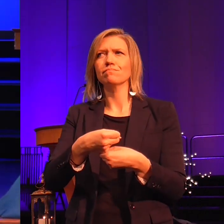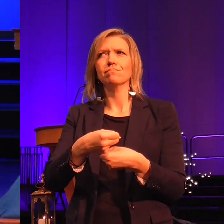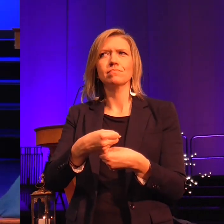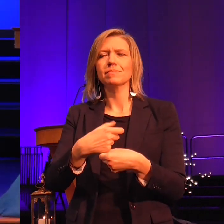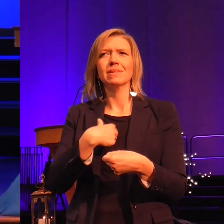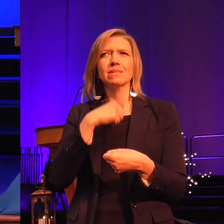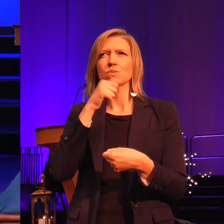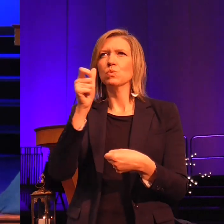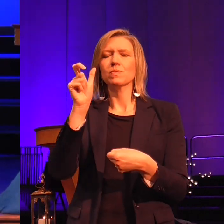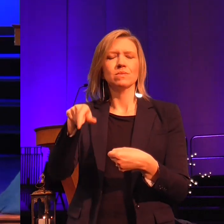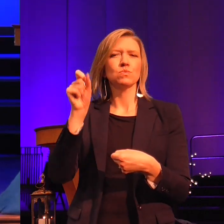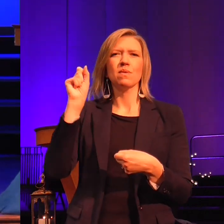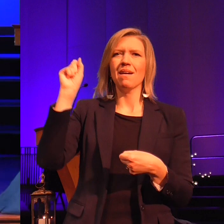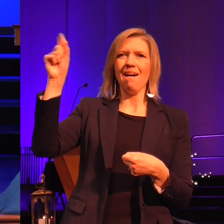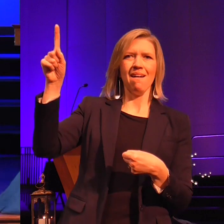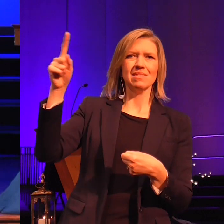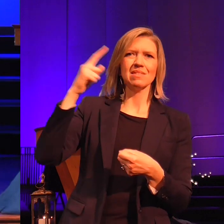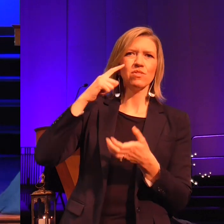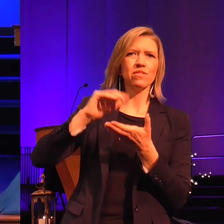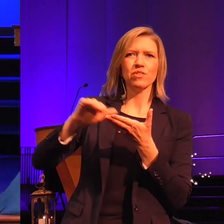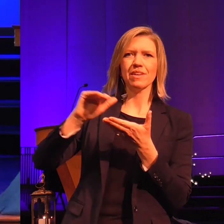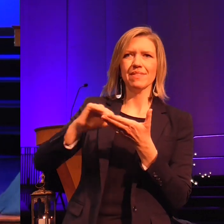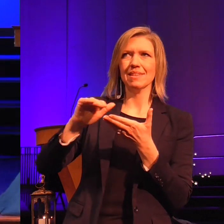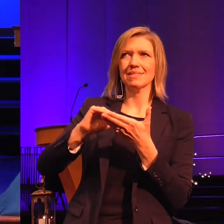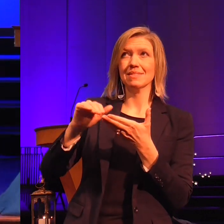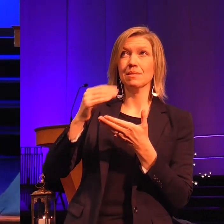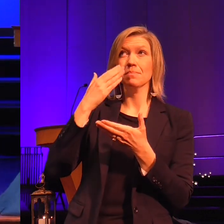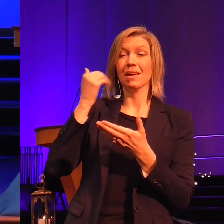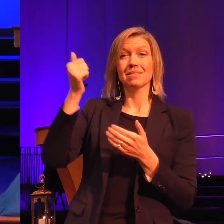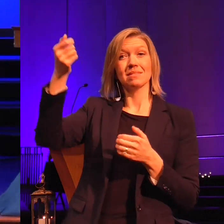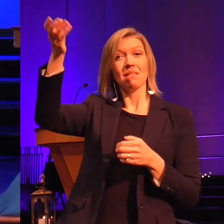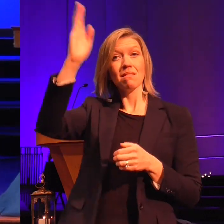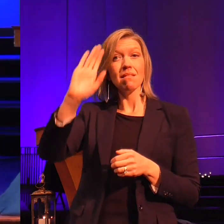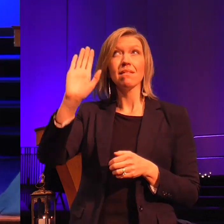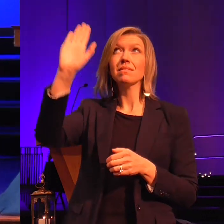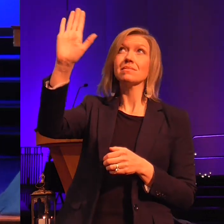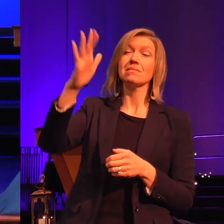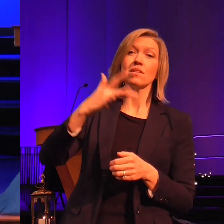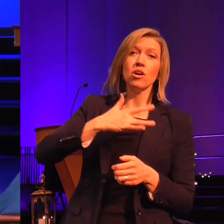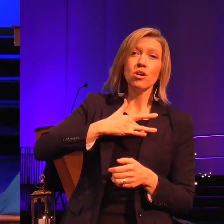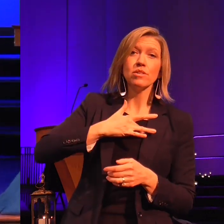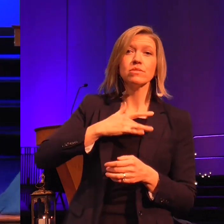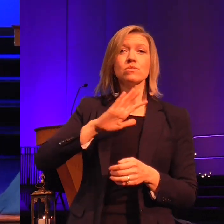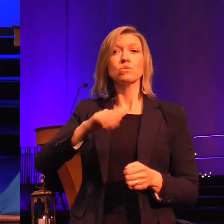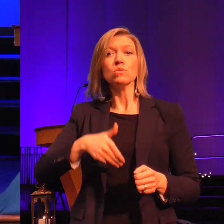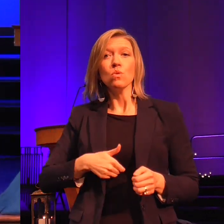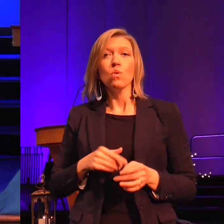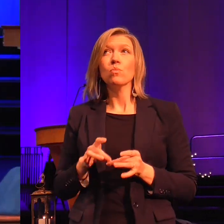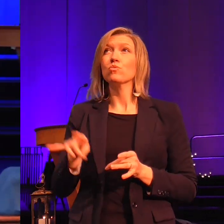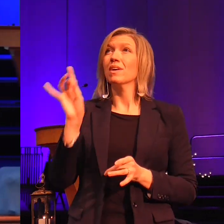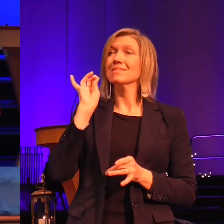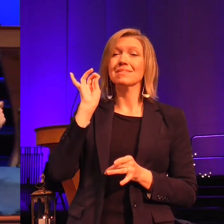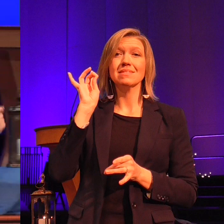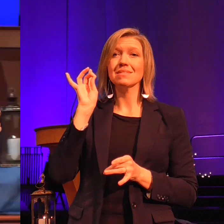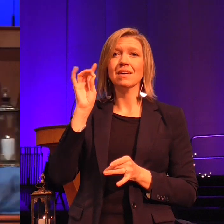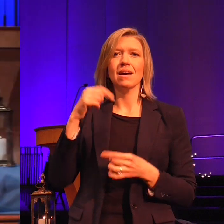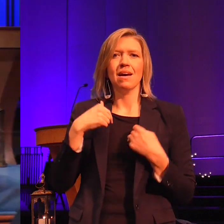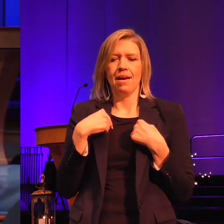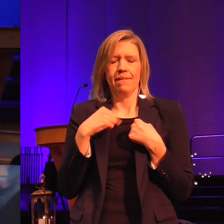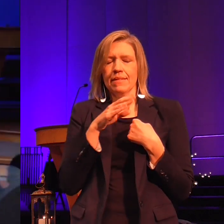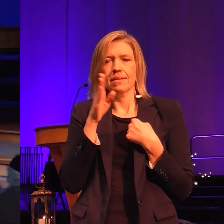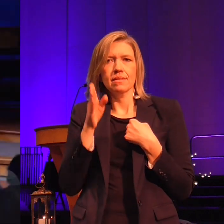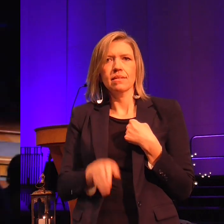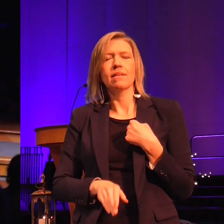ask God's forgiveness because in God's, the heart, the soul, the presence that God is, I have never done